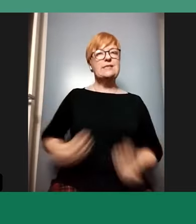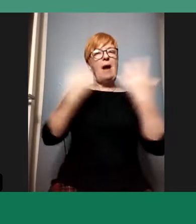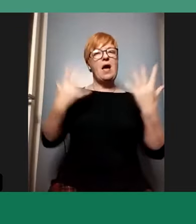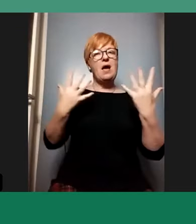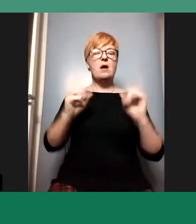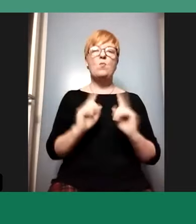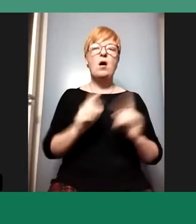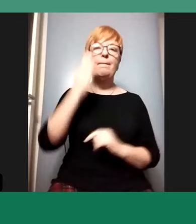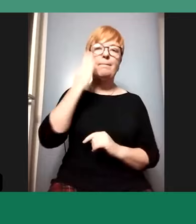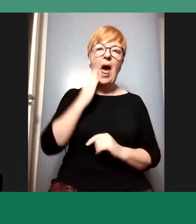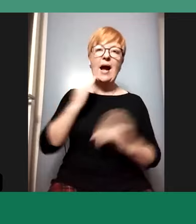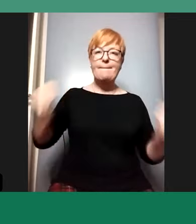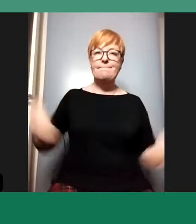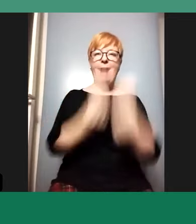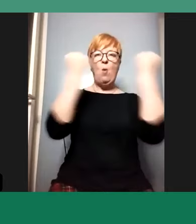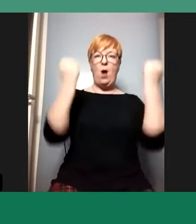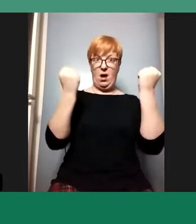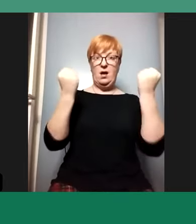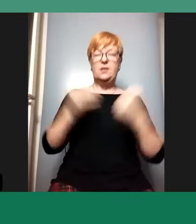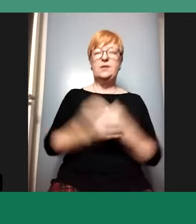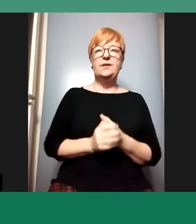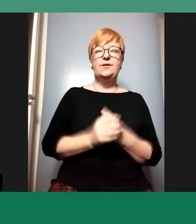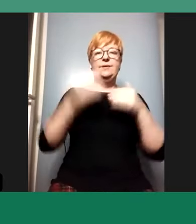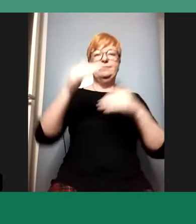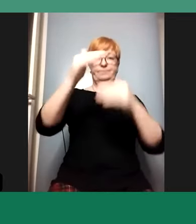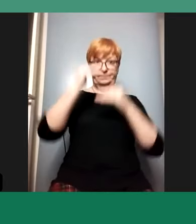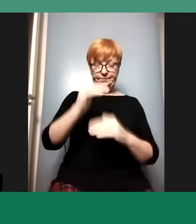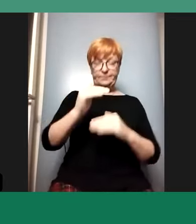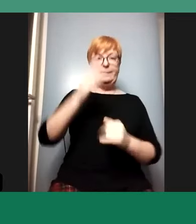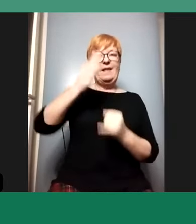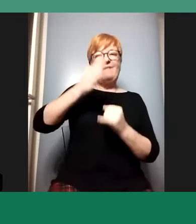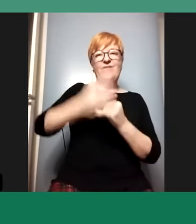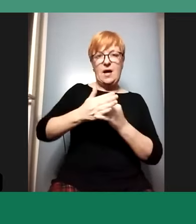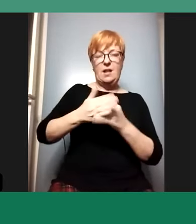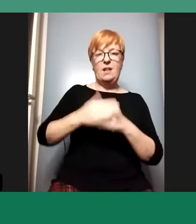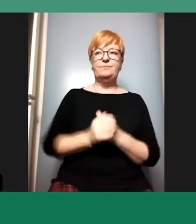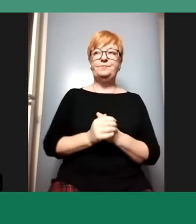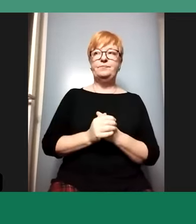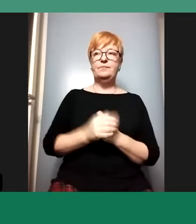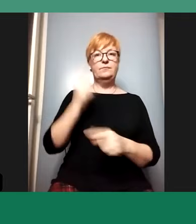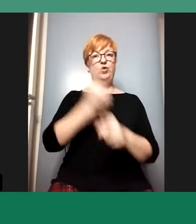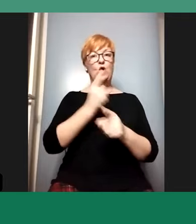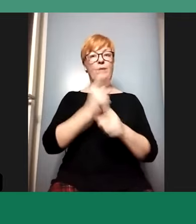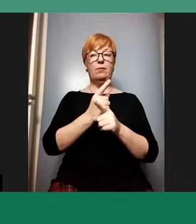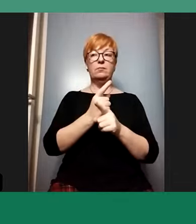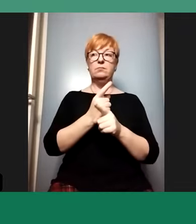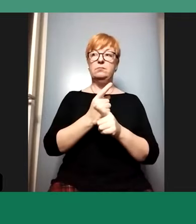And then in the final verse, I talk about my own experience of coming